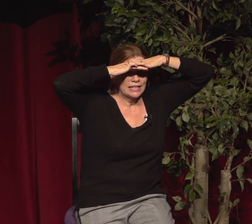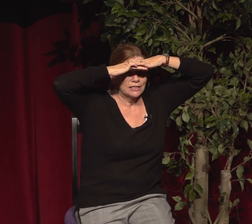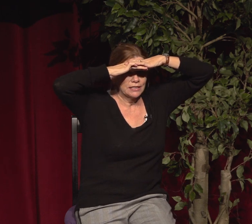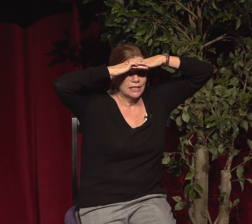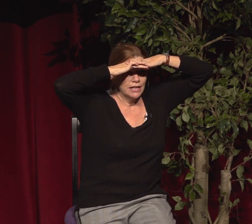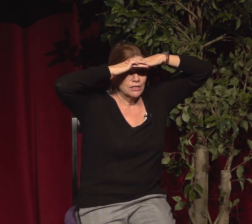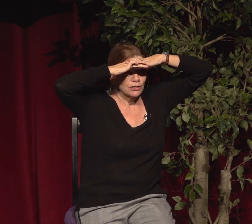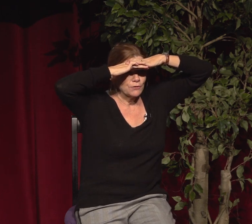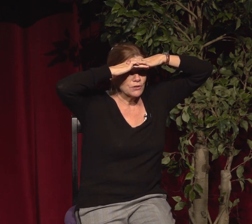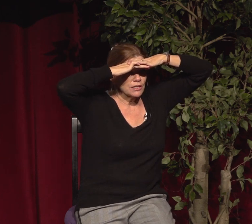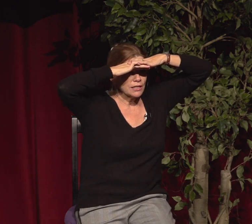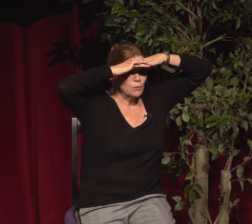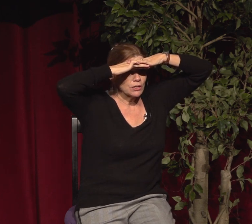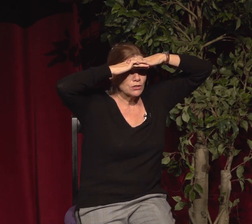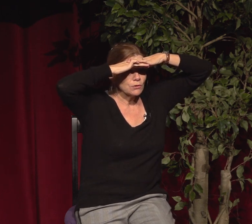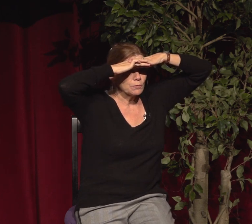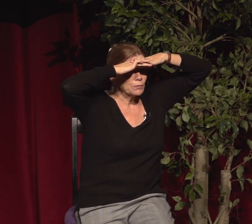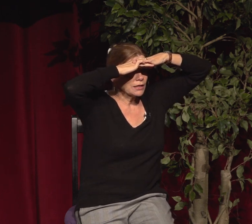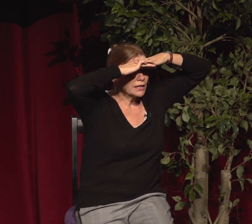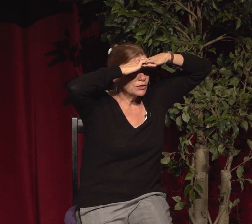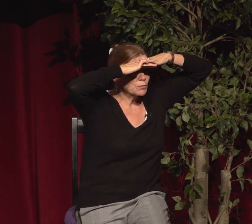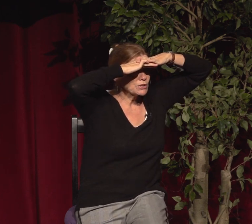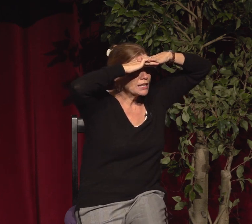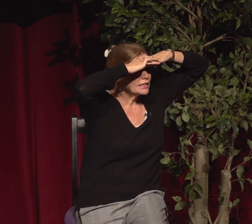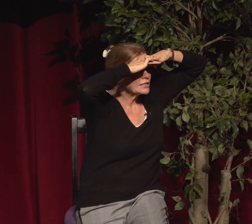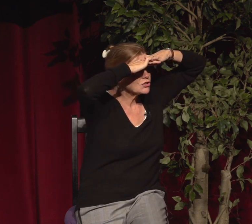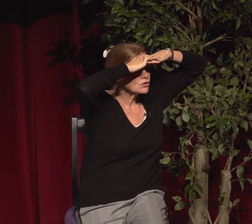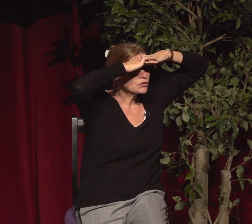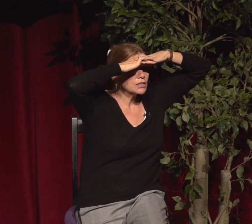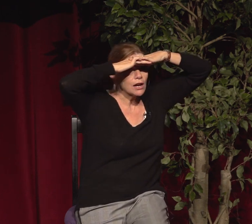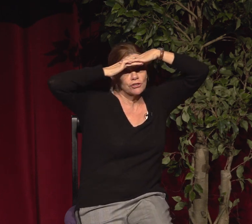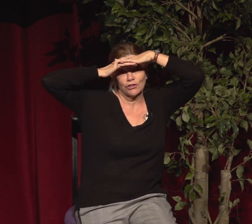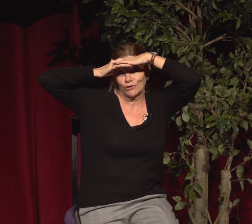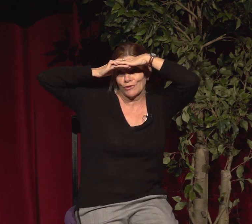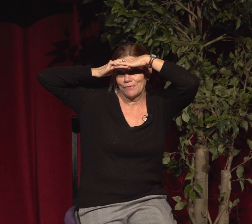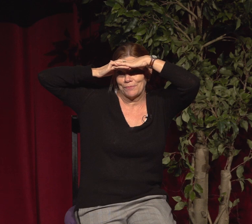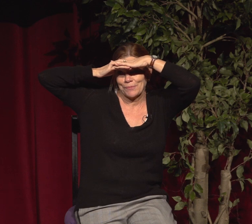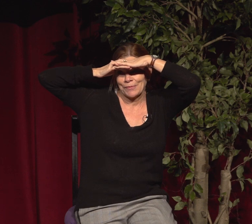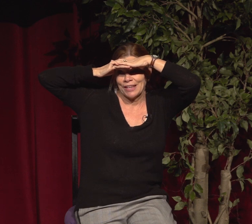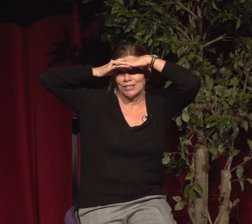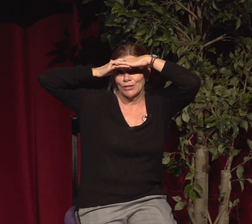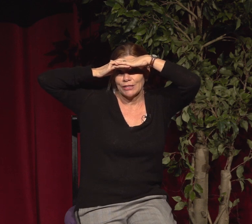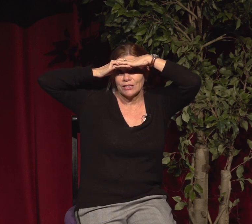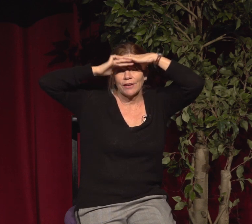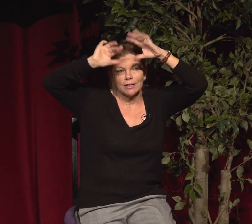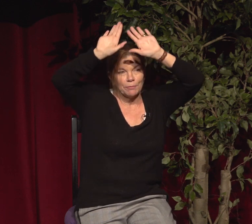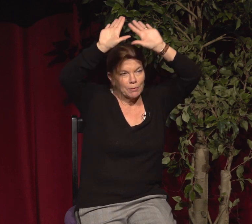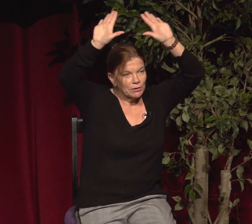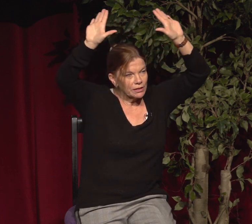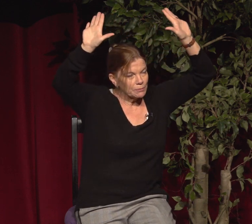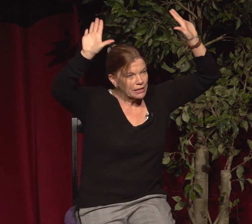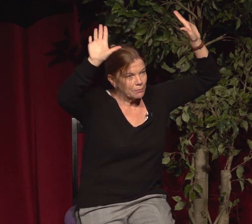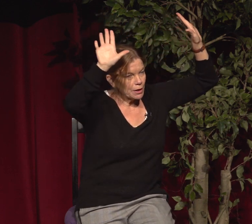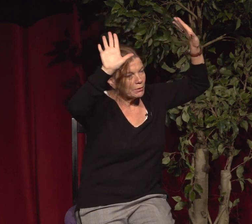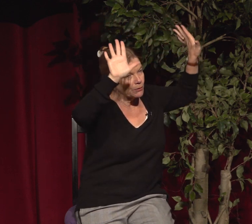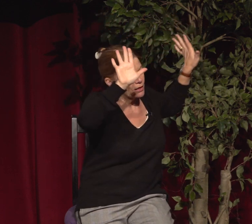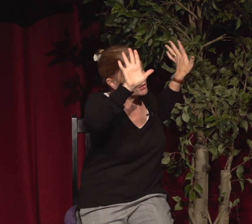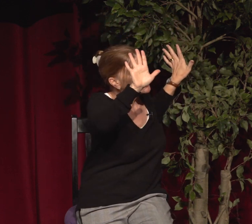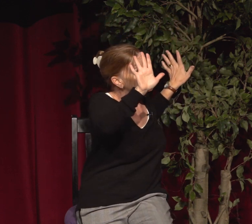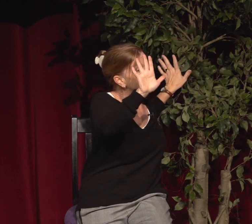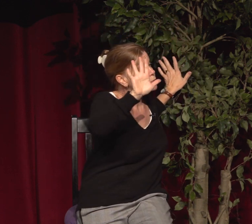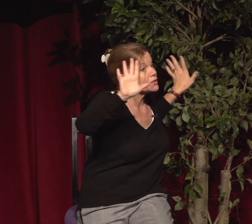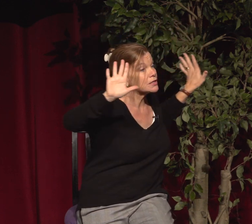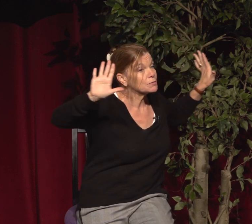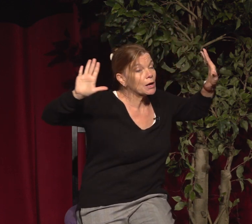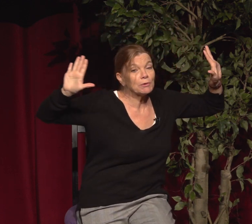we're standing. So the first thing I want to do is I'd like you to pretend that you're young children. And so let's find a bubble. Let's make a bubble around